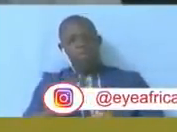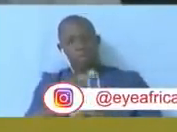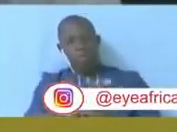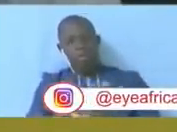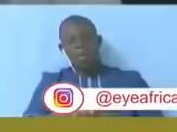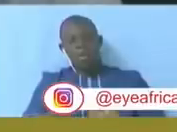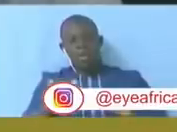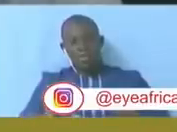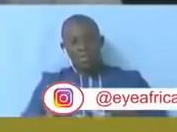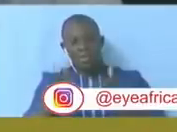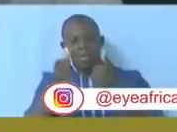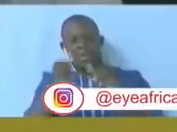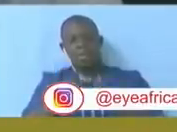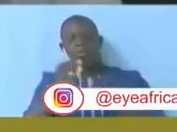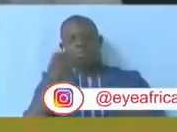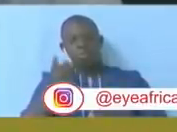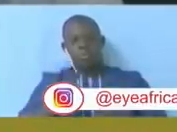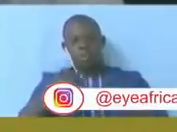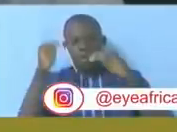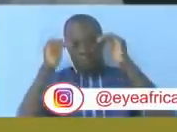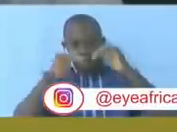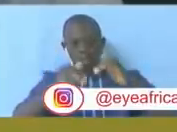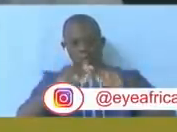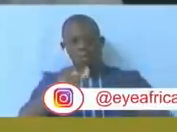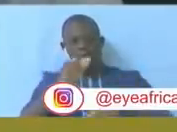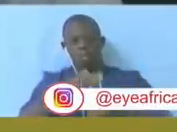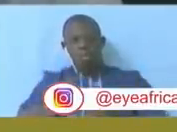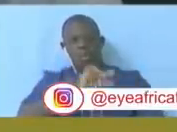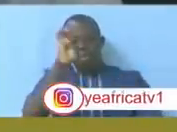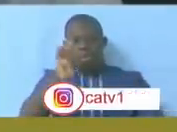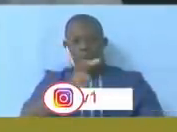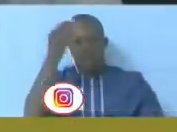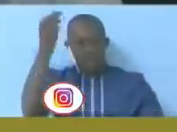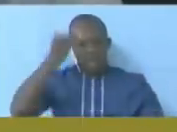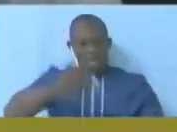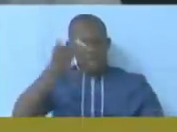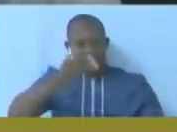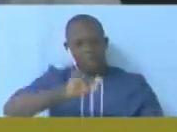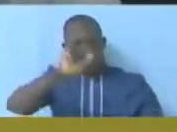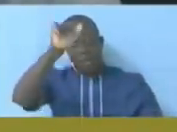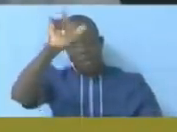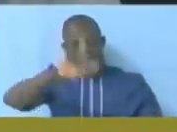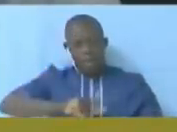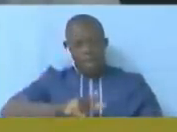And we will resume our public hearings on Monday, the